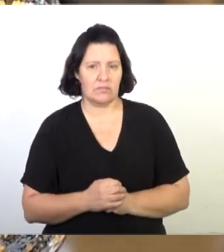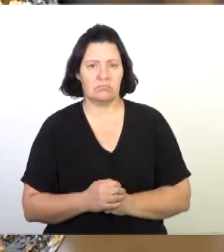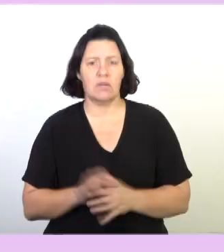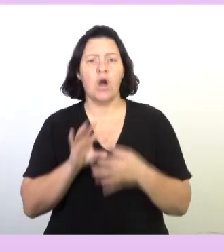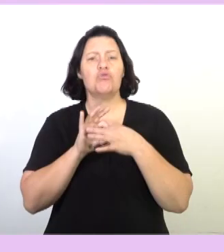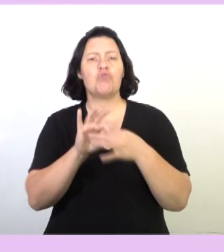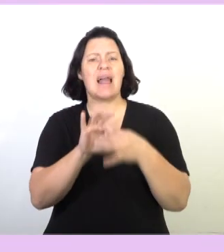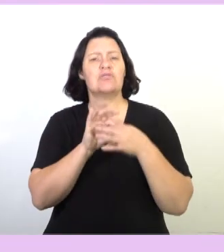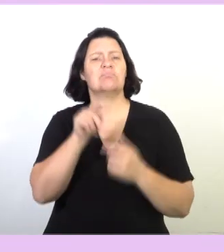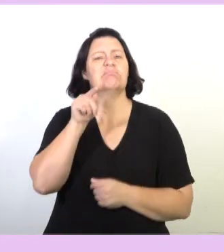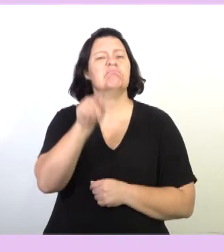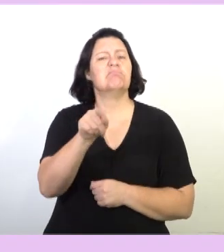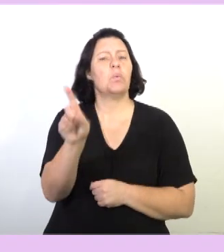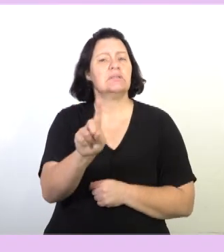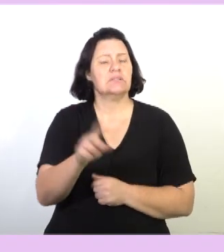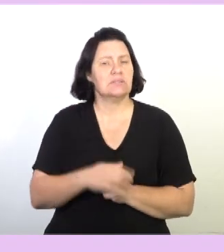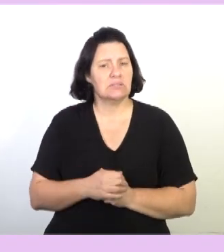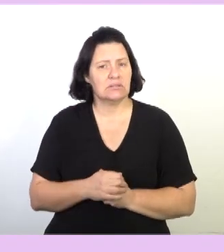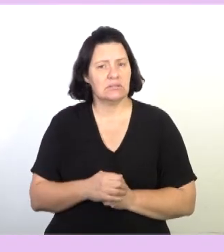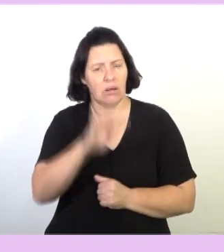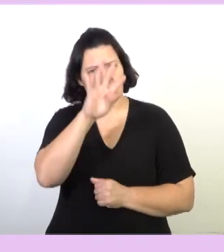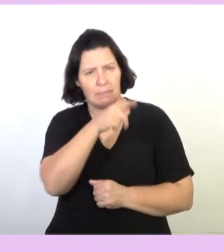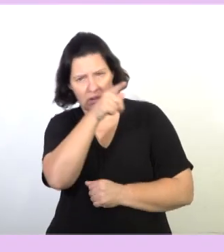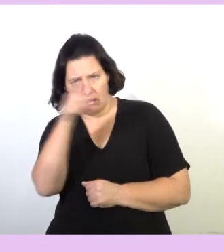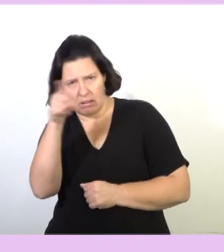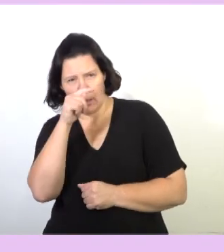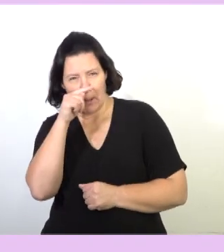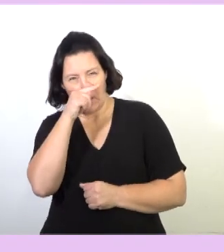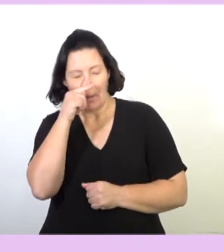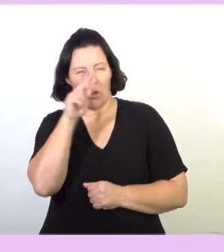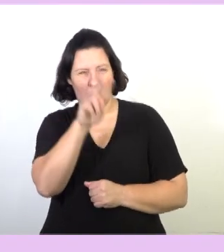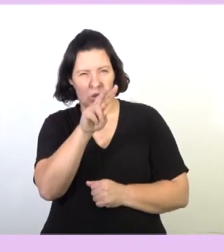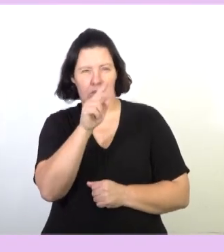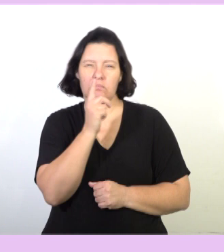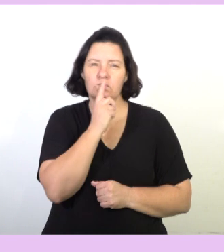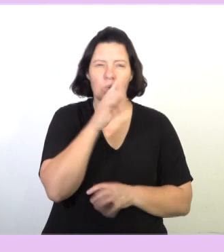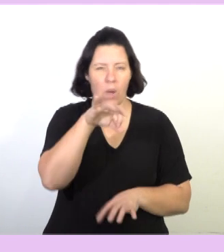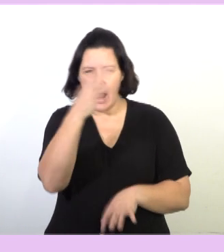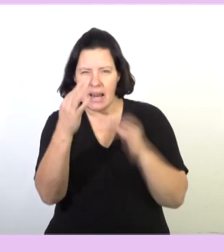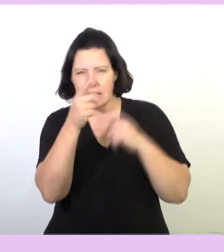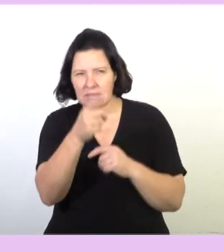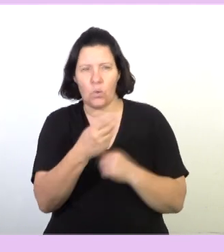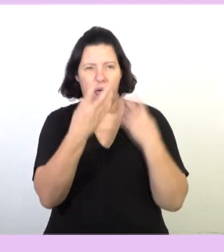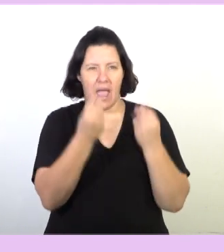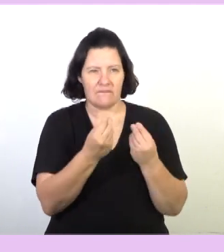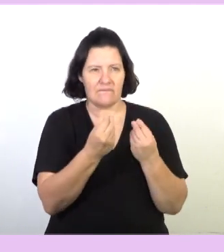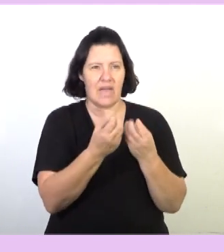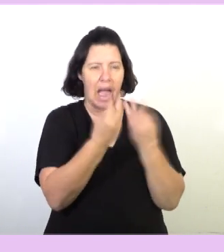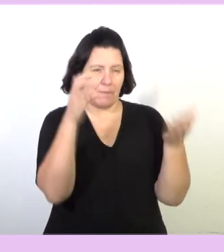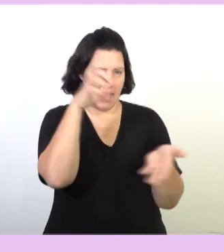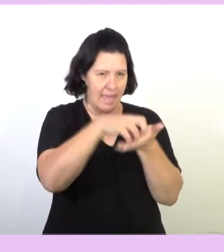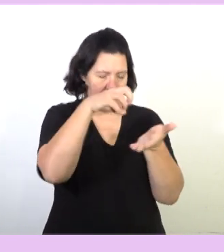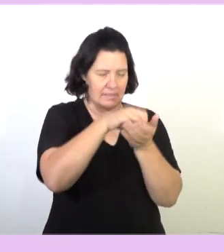What type of a relationship is represented by the table below? Let's look at the table and analyze it. We have number